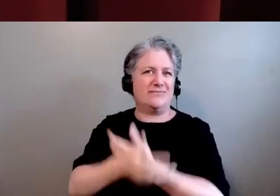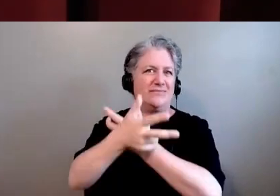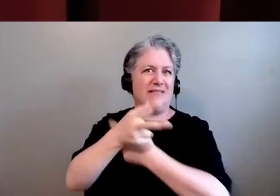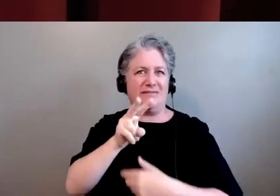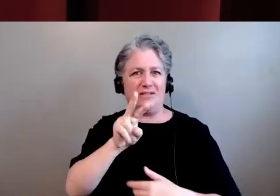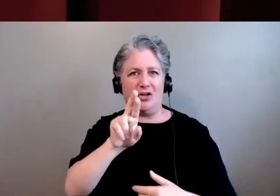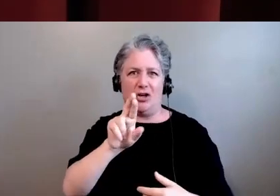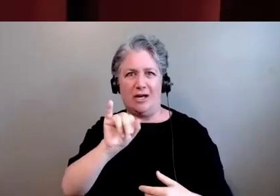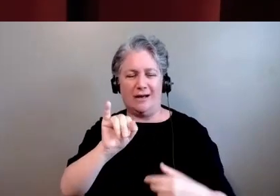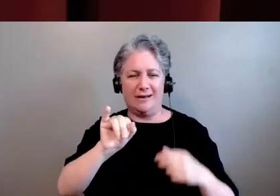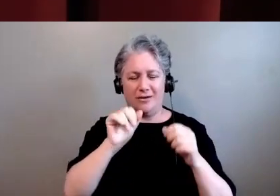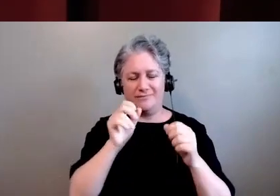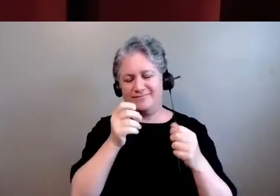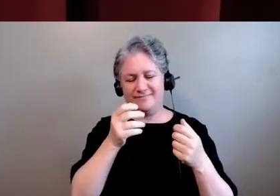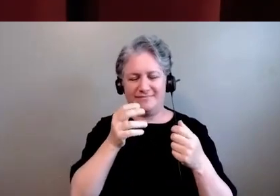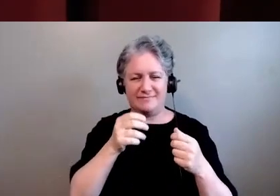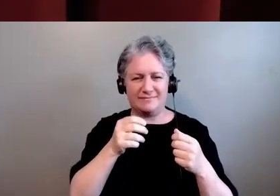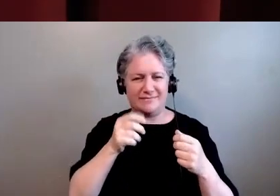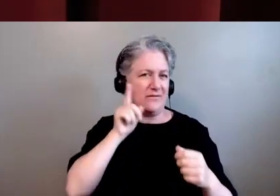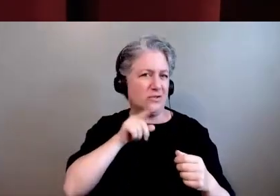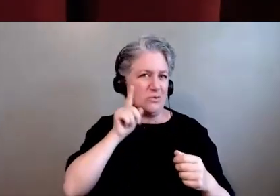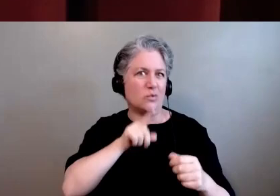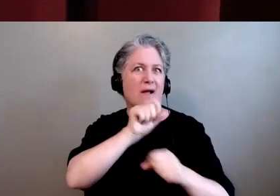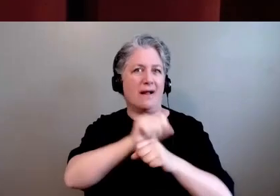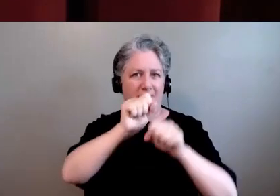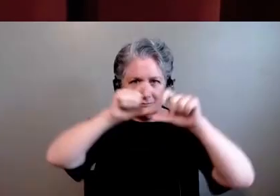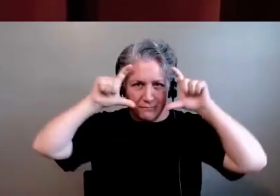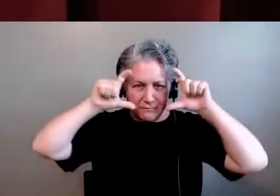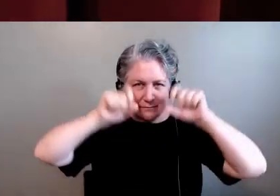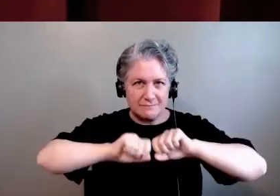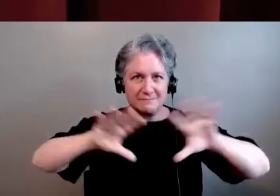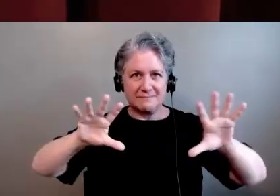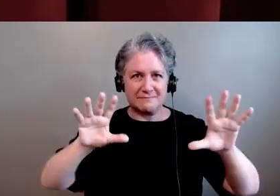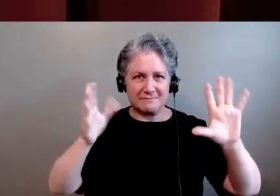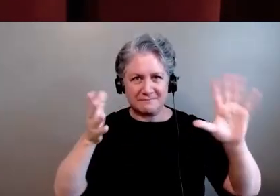reality experience in the room to the left when you exit.